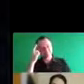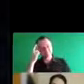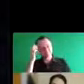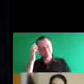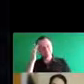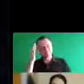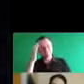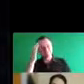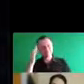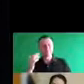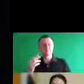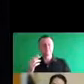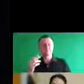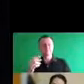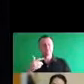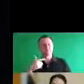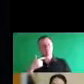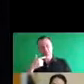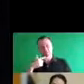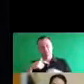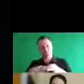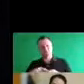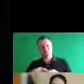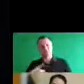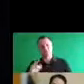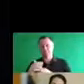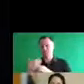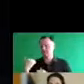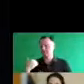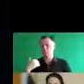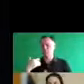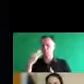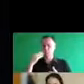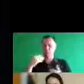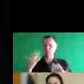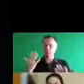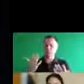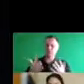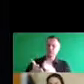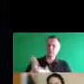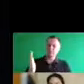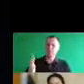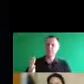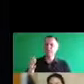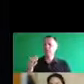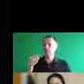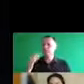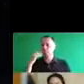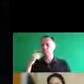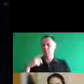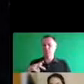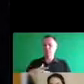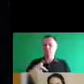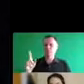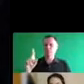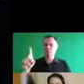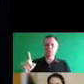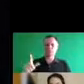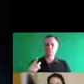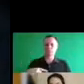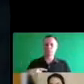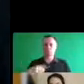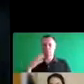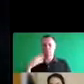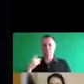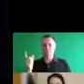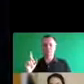had friends ask me, you know, well, where is she going? Why is she walking? Why? What is this intensity